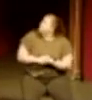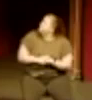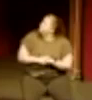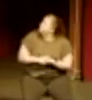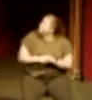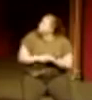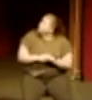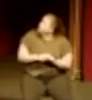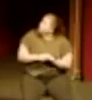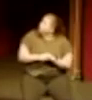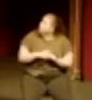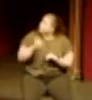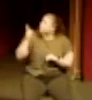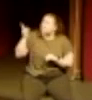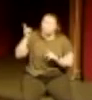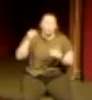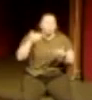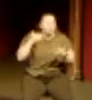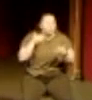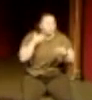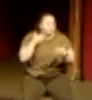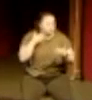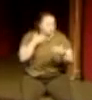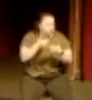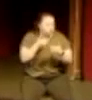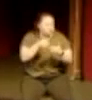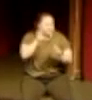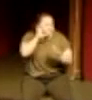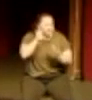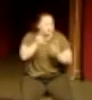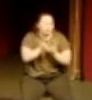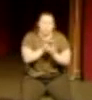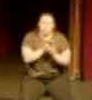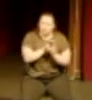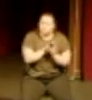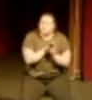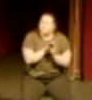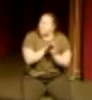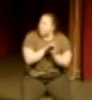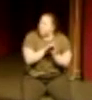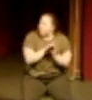And then here's some close-ups of the